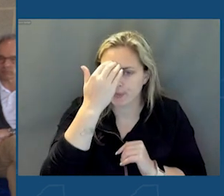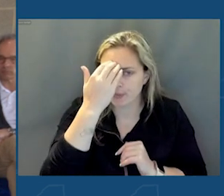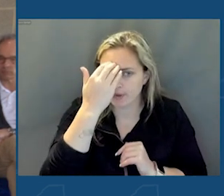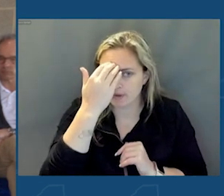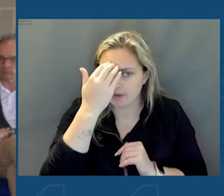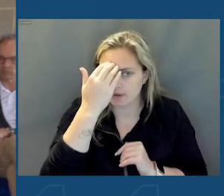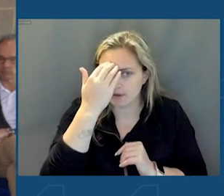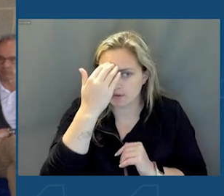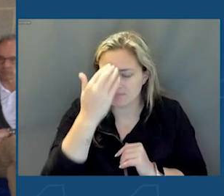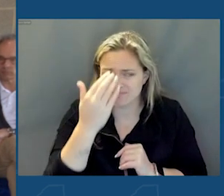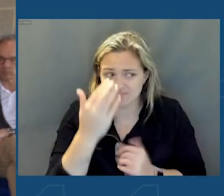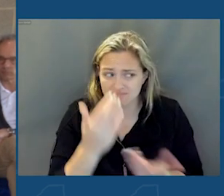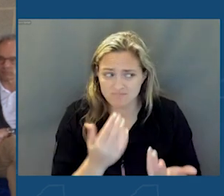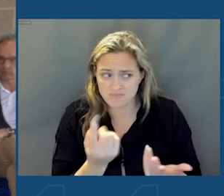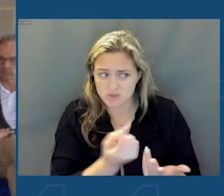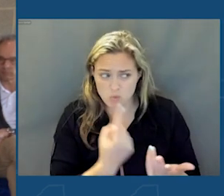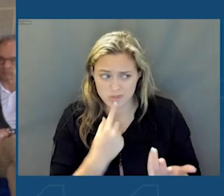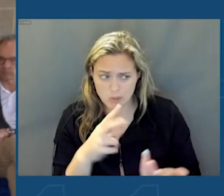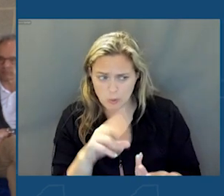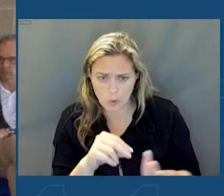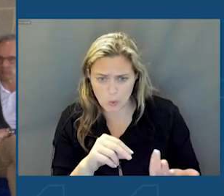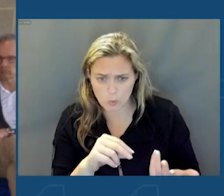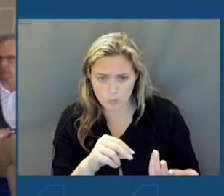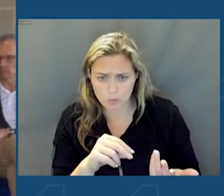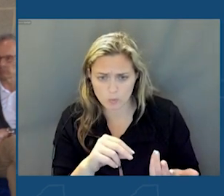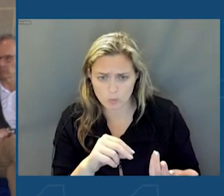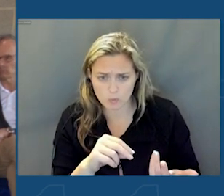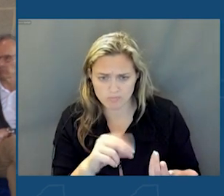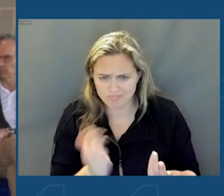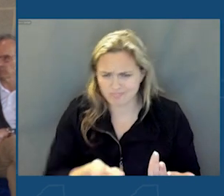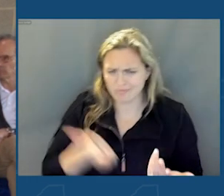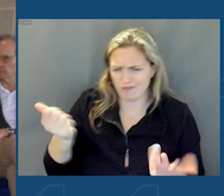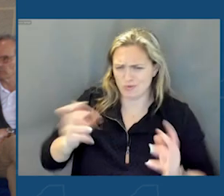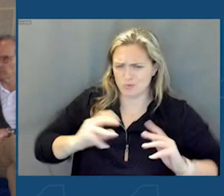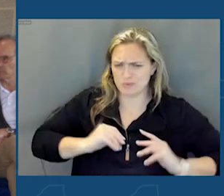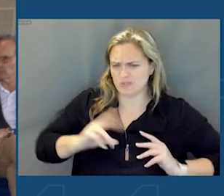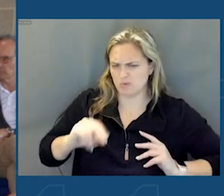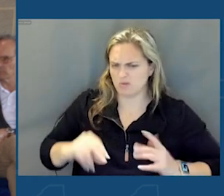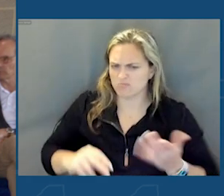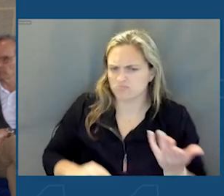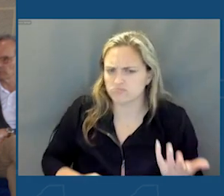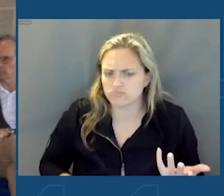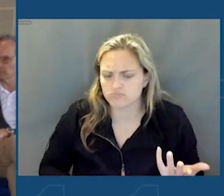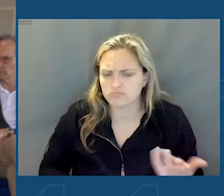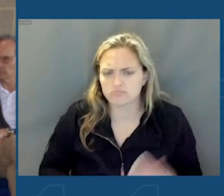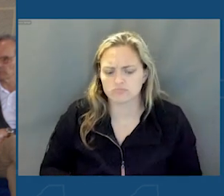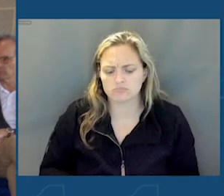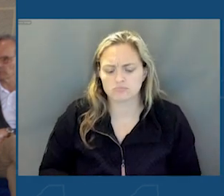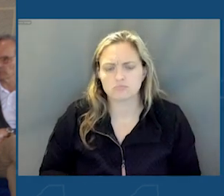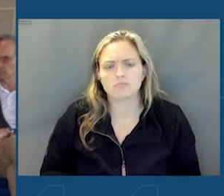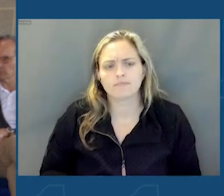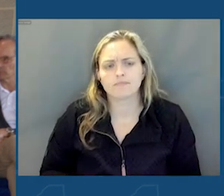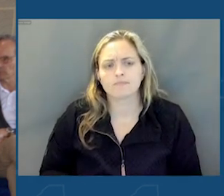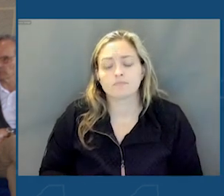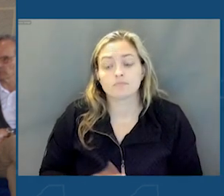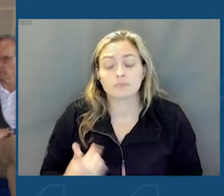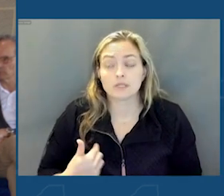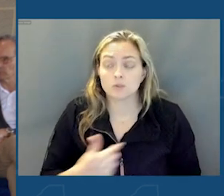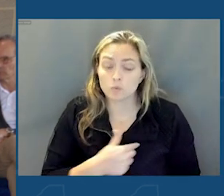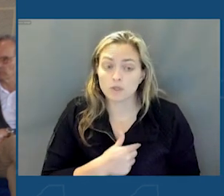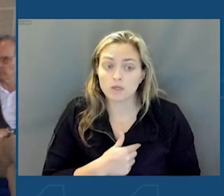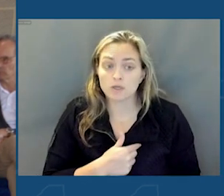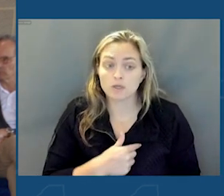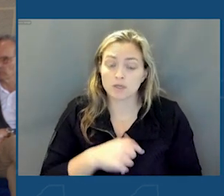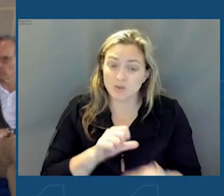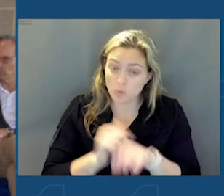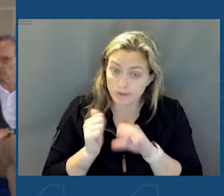that just because someone said no, we refused to take no for an answer. That as we worked together,